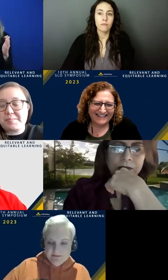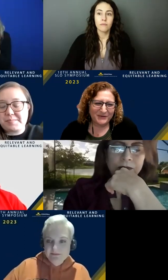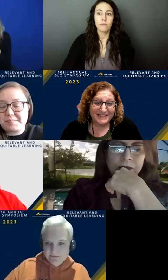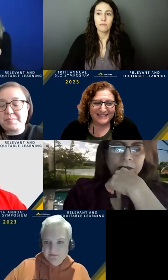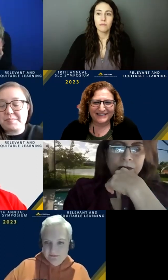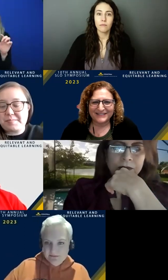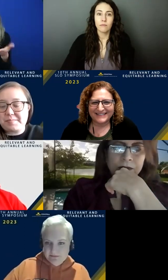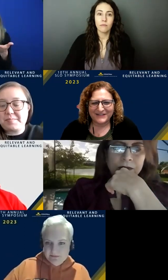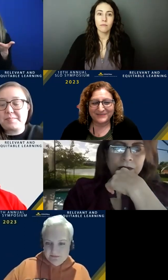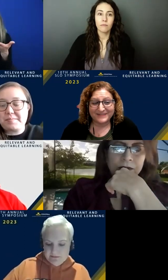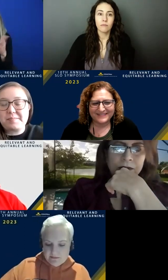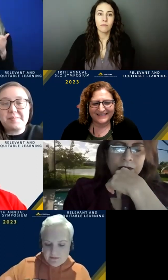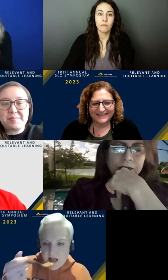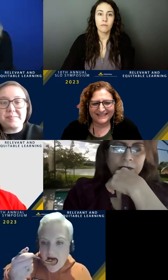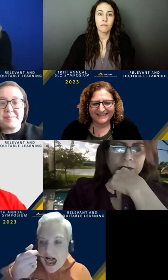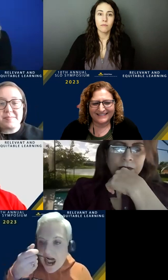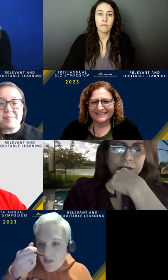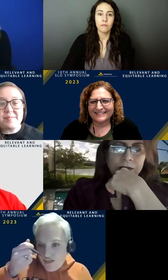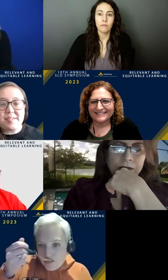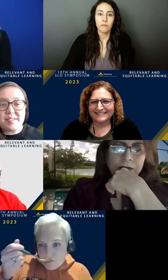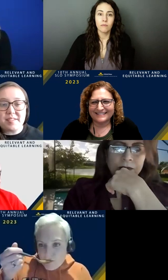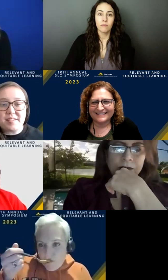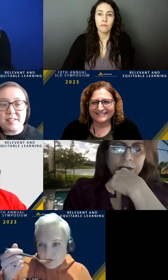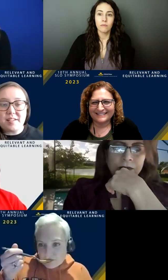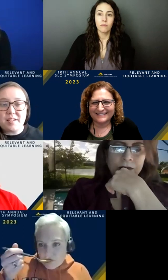than quantitative.